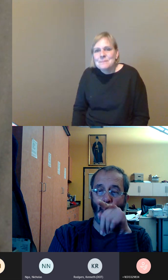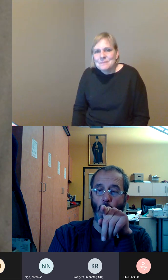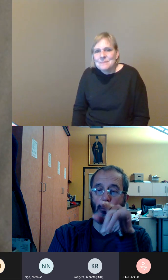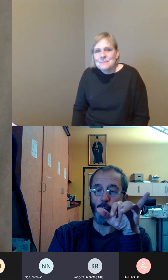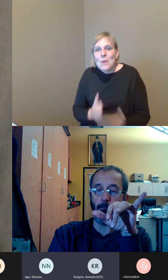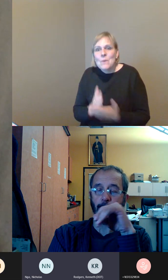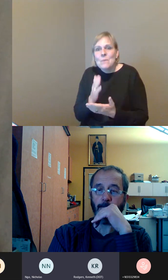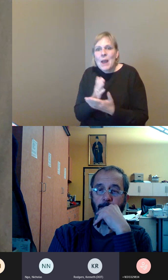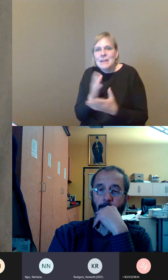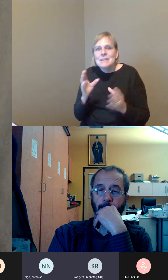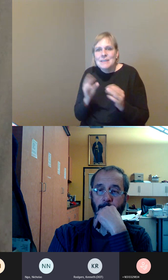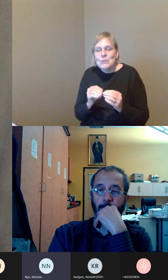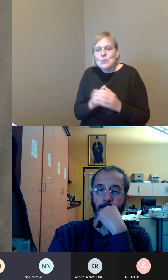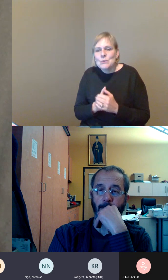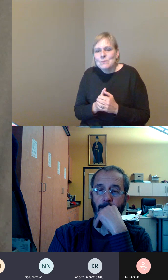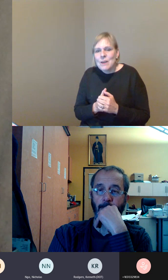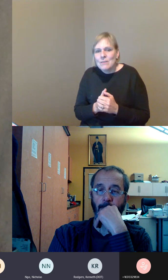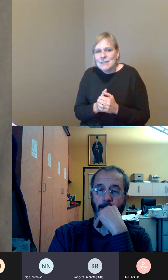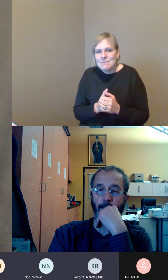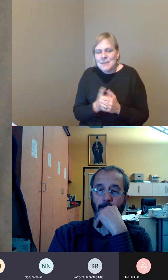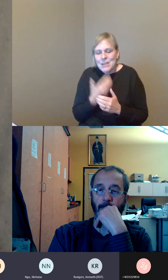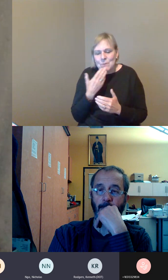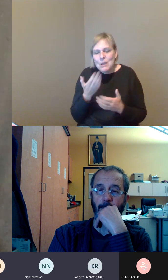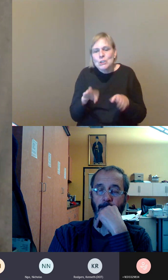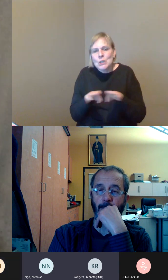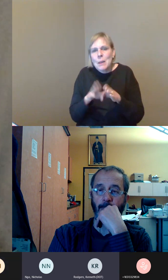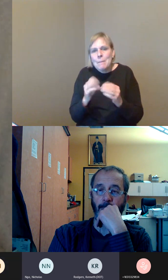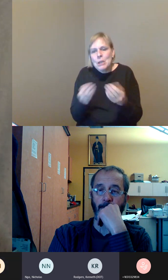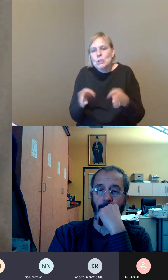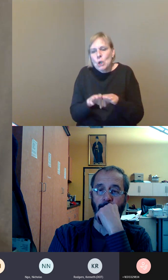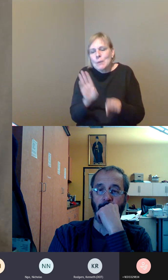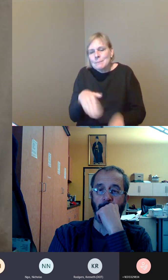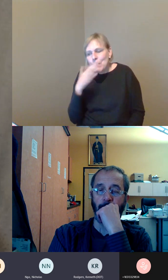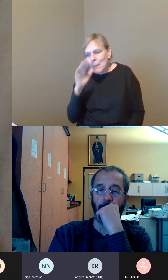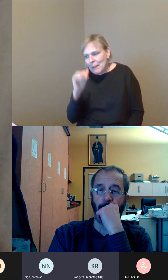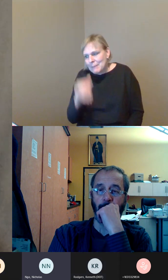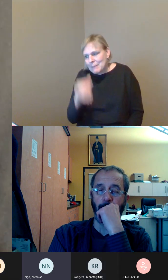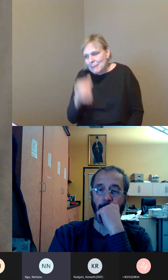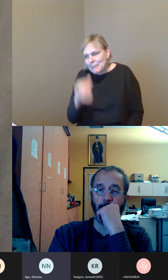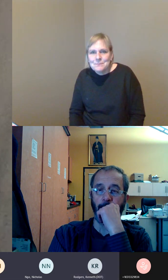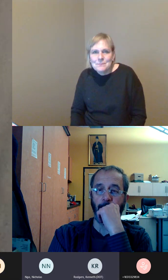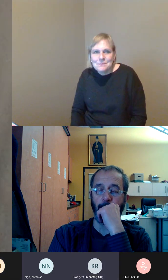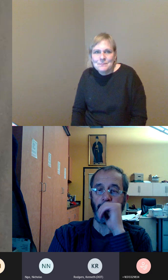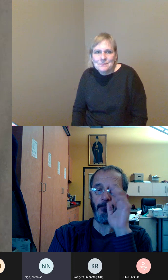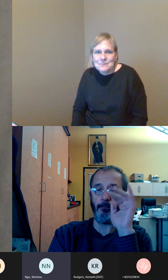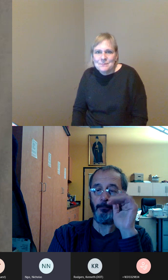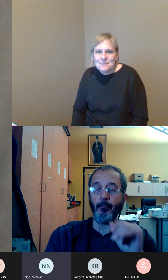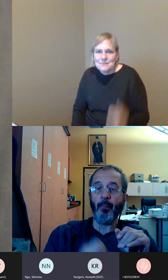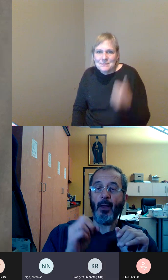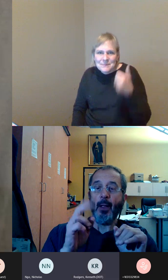All right, meeting is adjourned. You too. Are we safe? Thank you. Bye. Okay, yep. All right, see